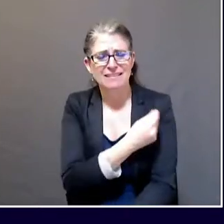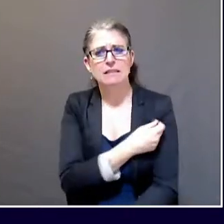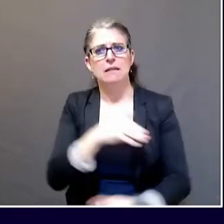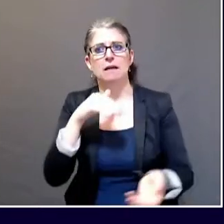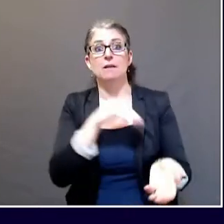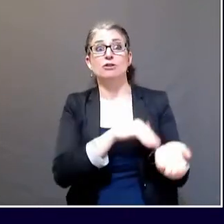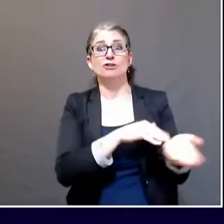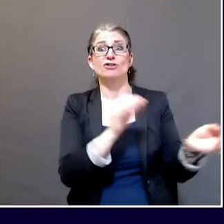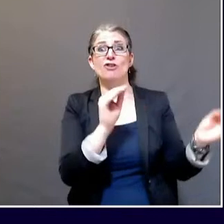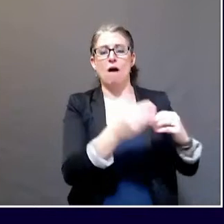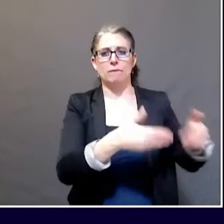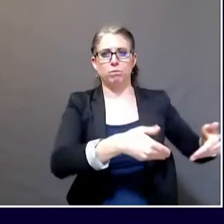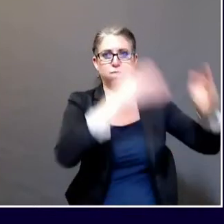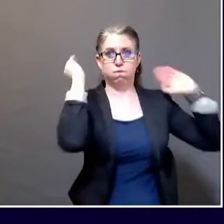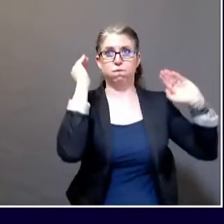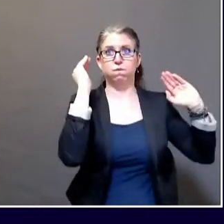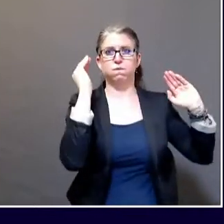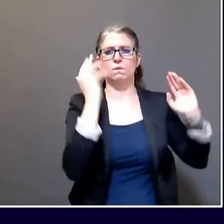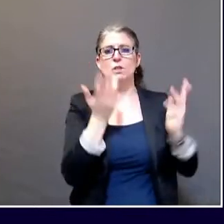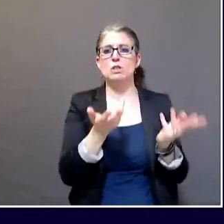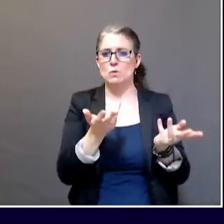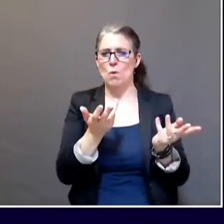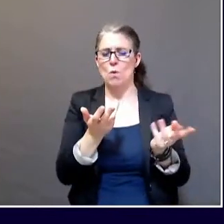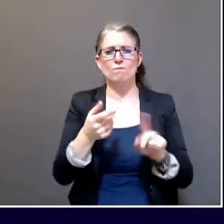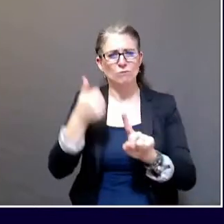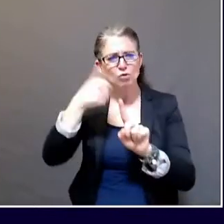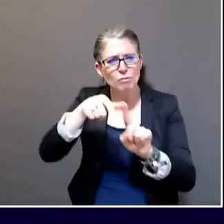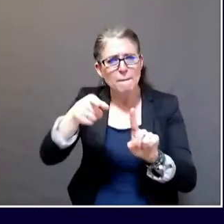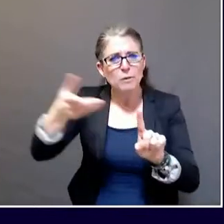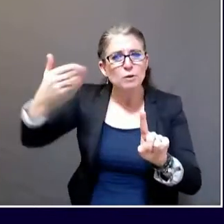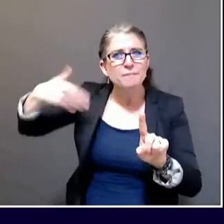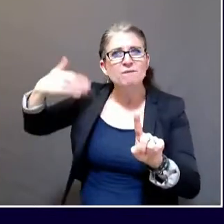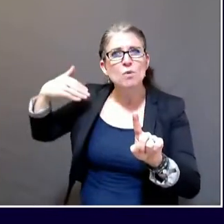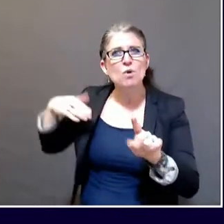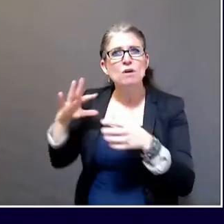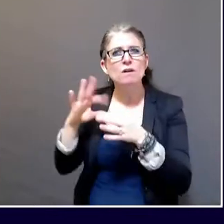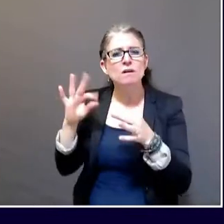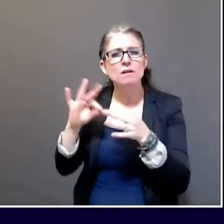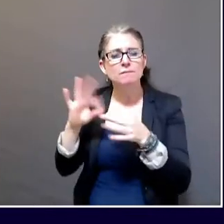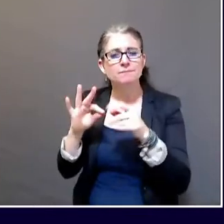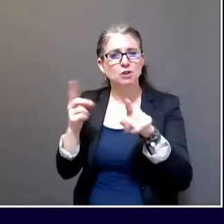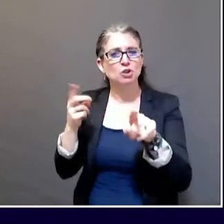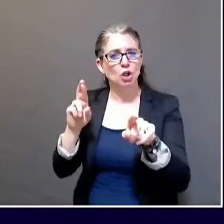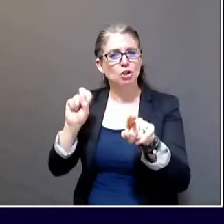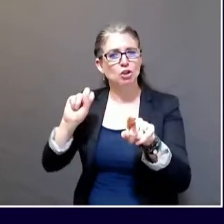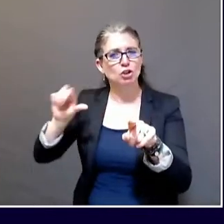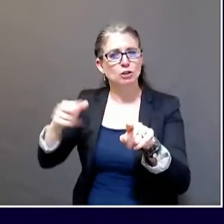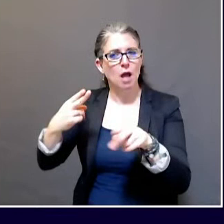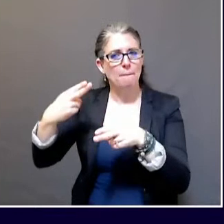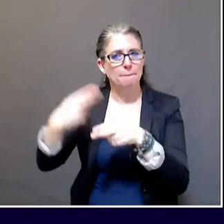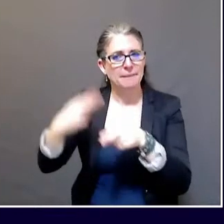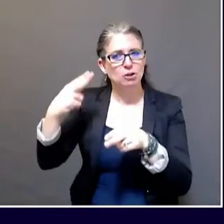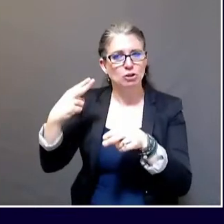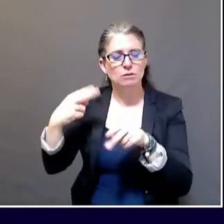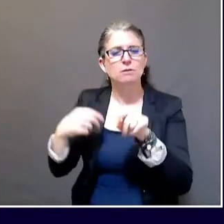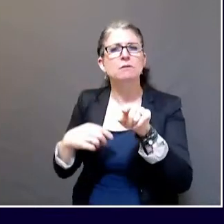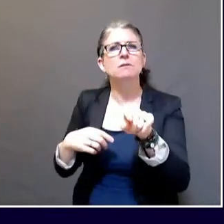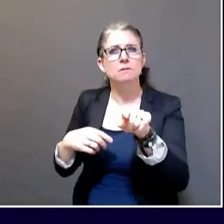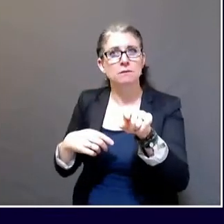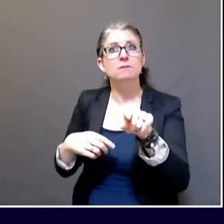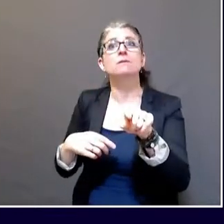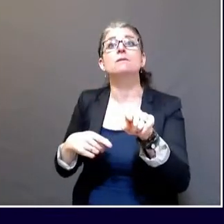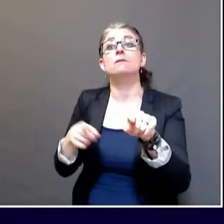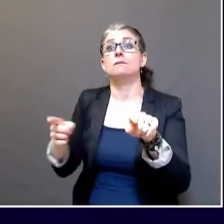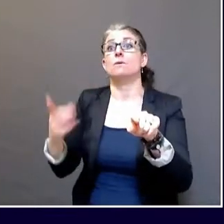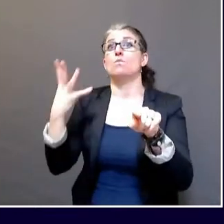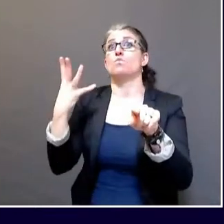for your provider to contact you, but with the launch of the phone number, the phone line, I guess what you're saying is